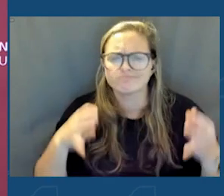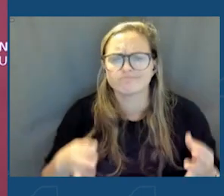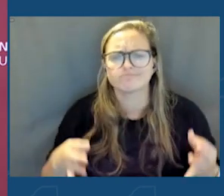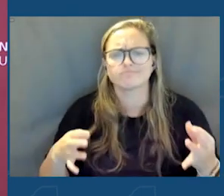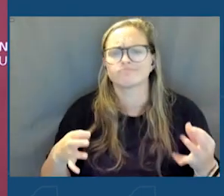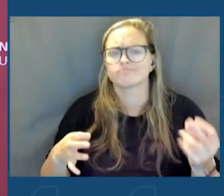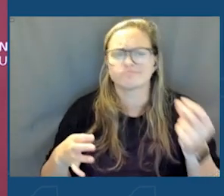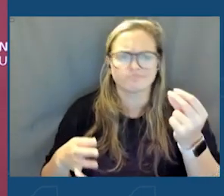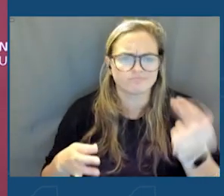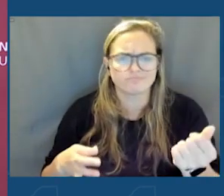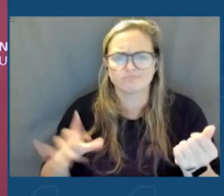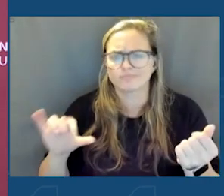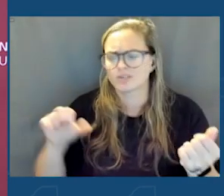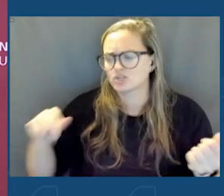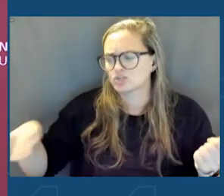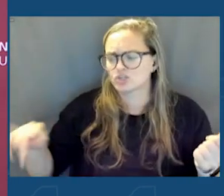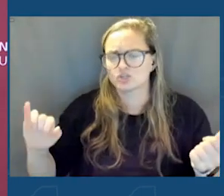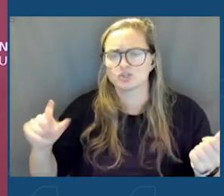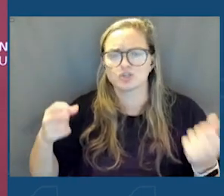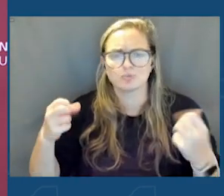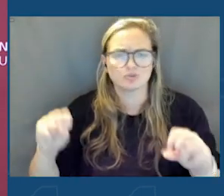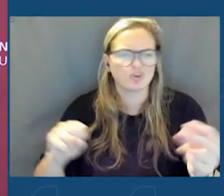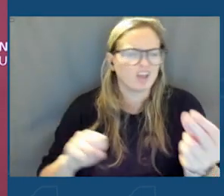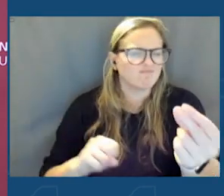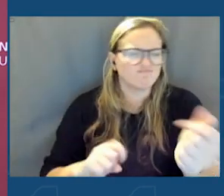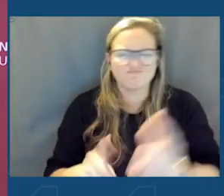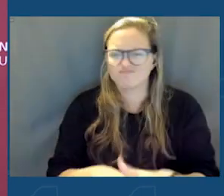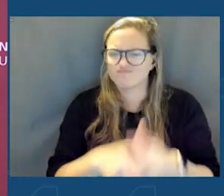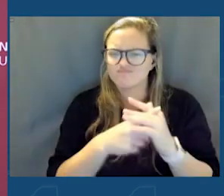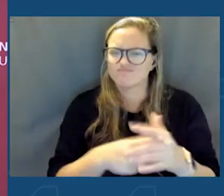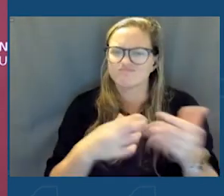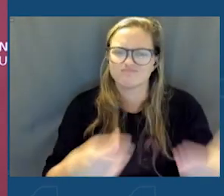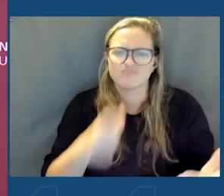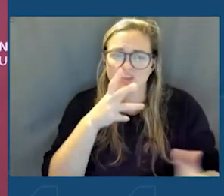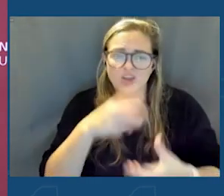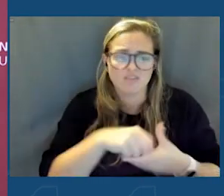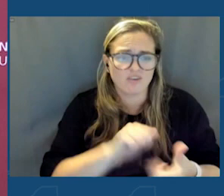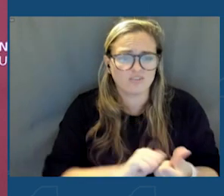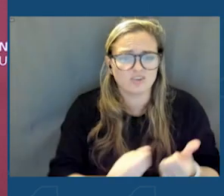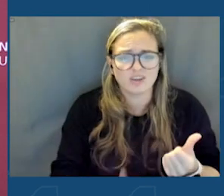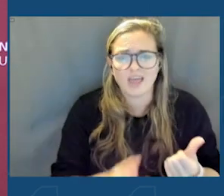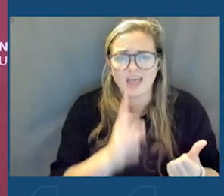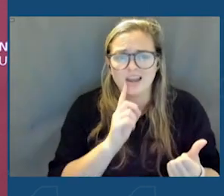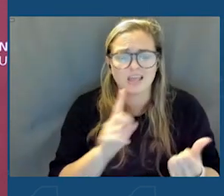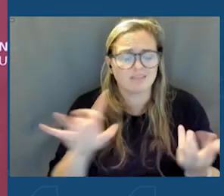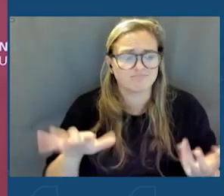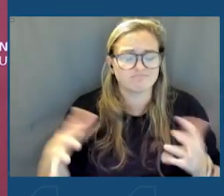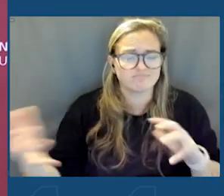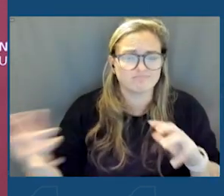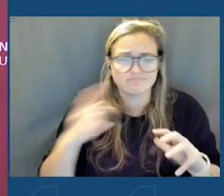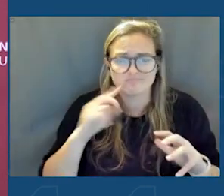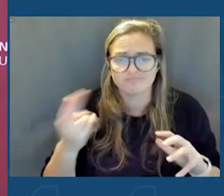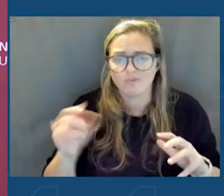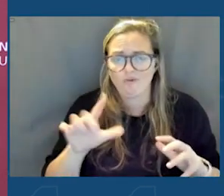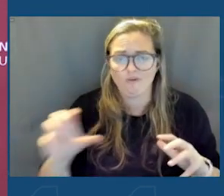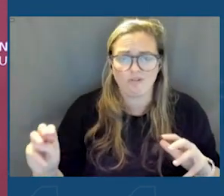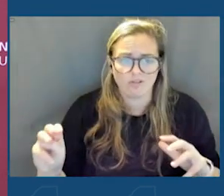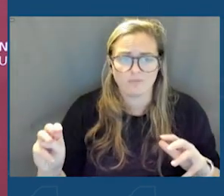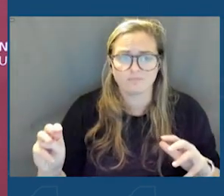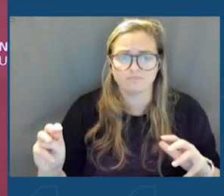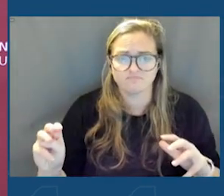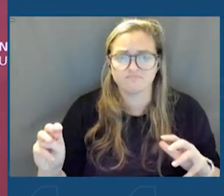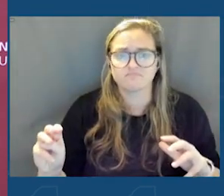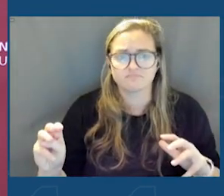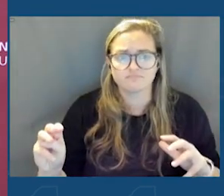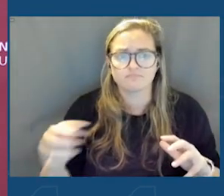Jump Street that we would not be a part of any gentrification in Harlem, that instead we were